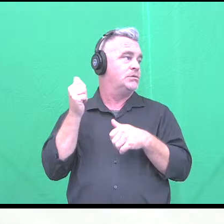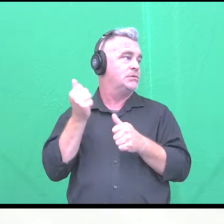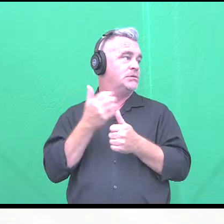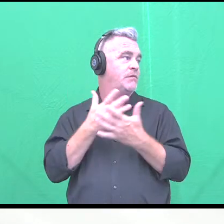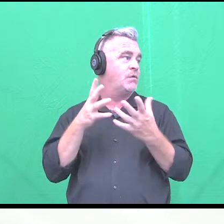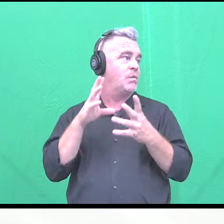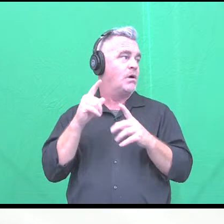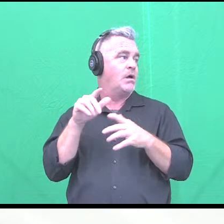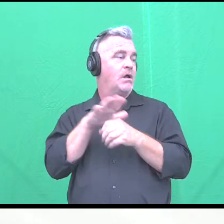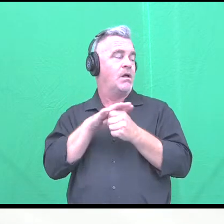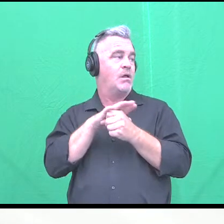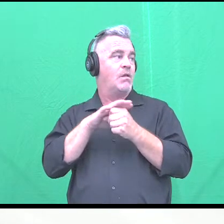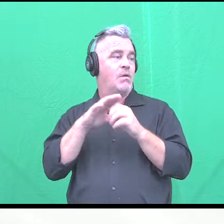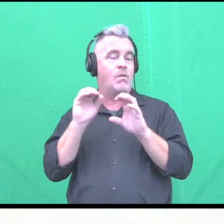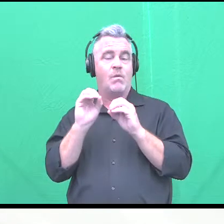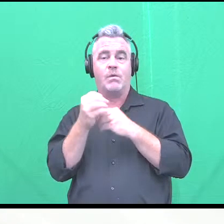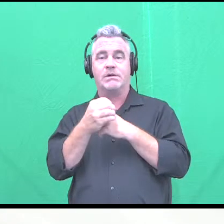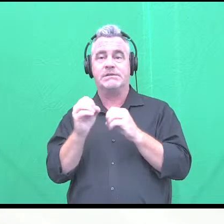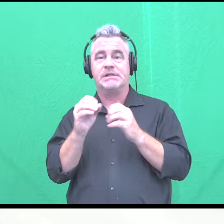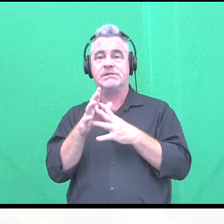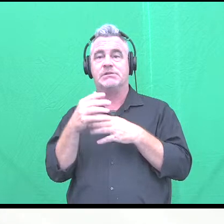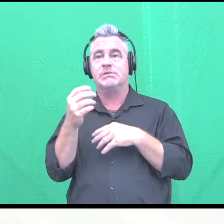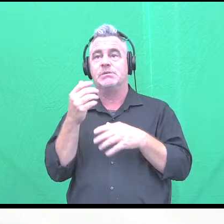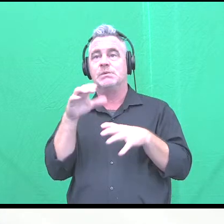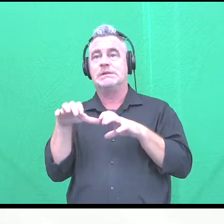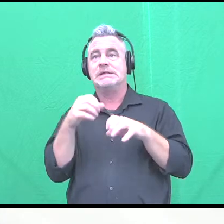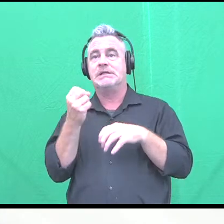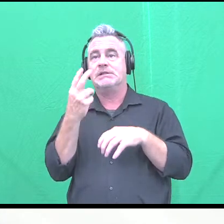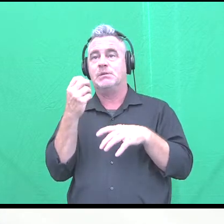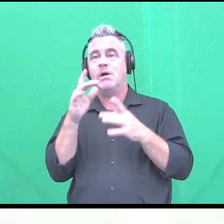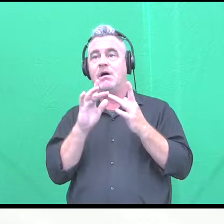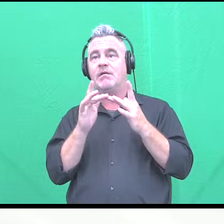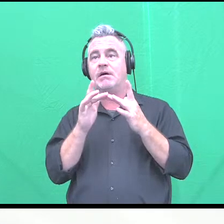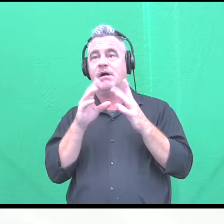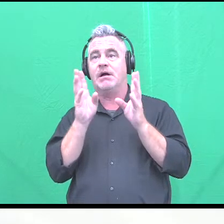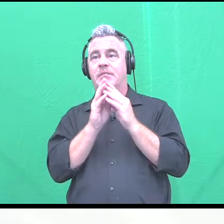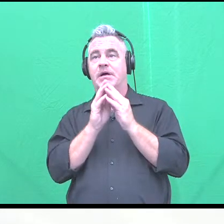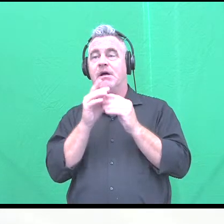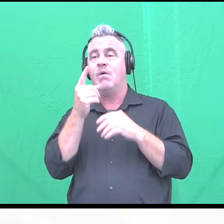organizations. This year we did 12 of those. They were all virtual. The one thing that we